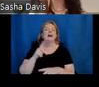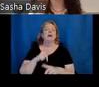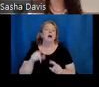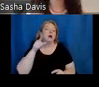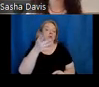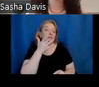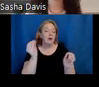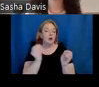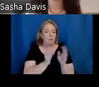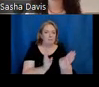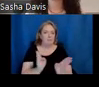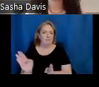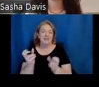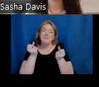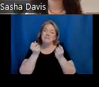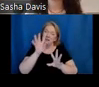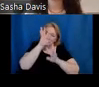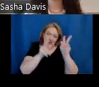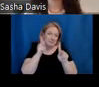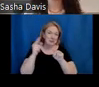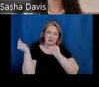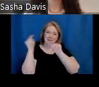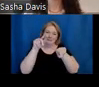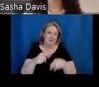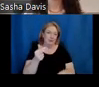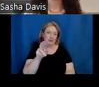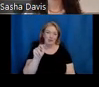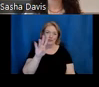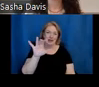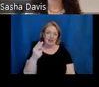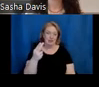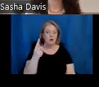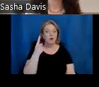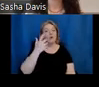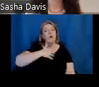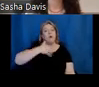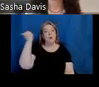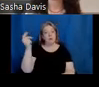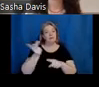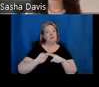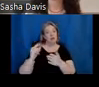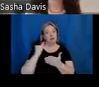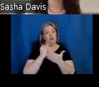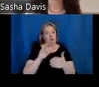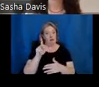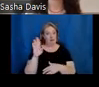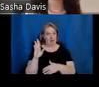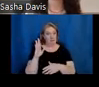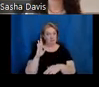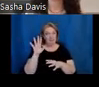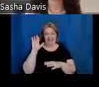been attracted to Greenwich Village. One of the oldest professional artist clubs in the nation is still located